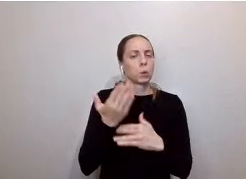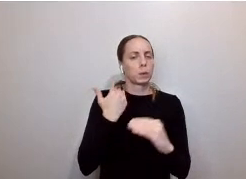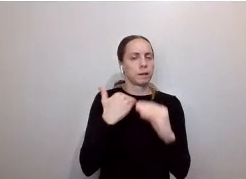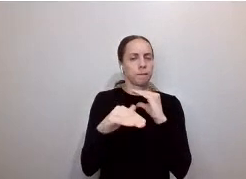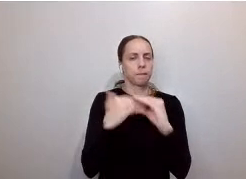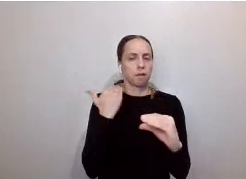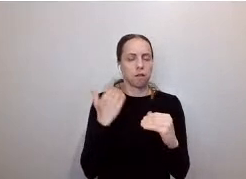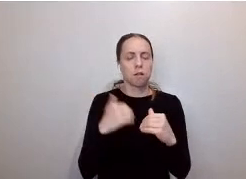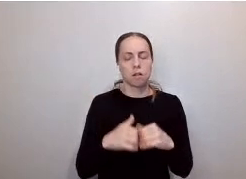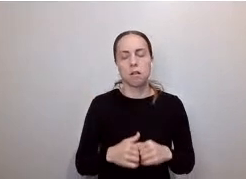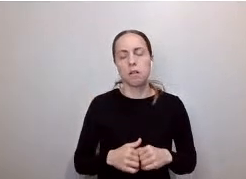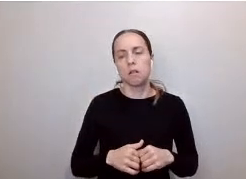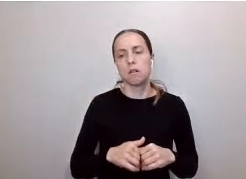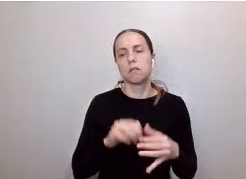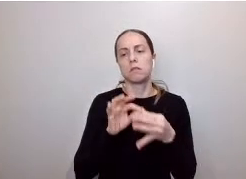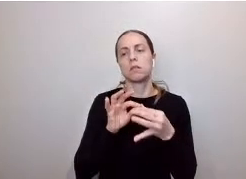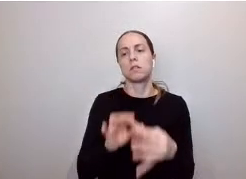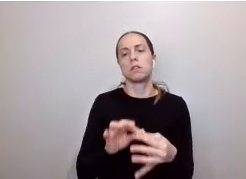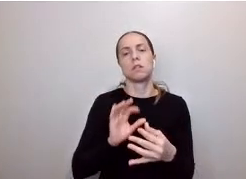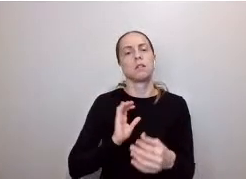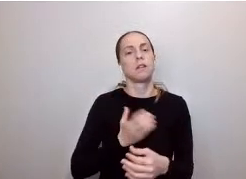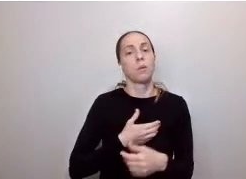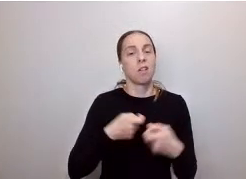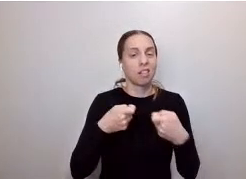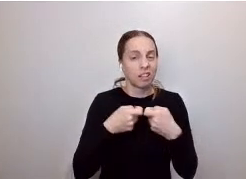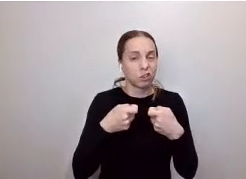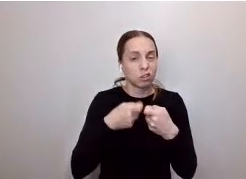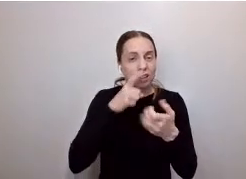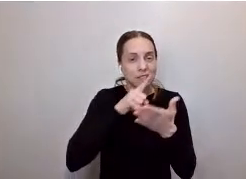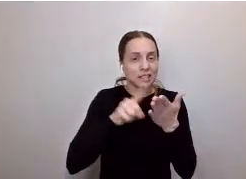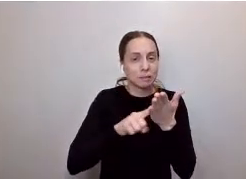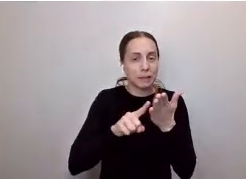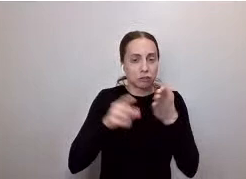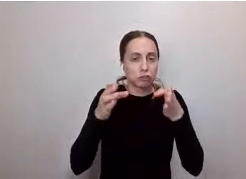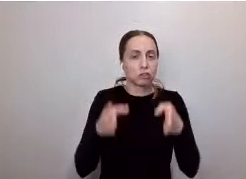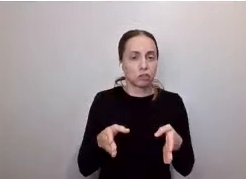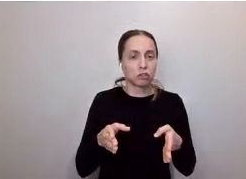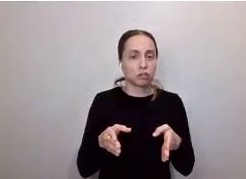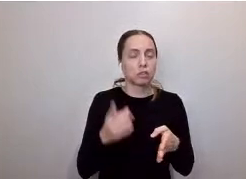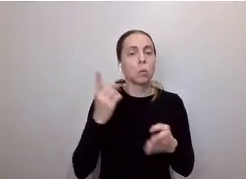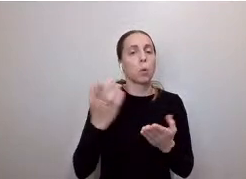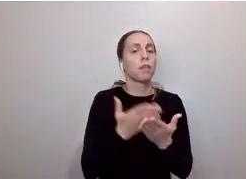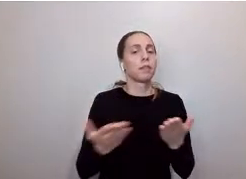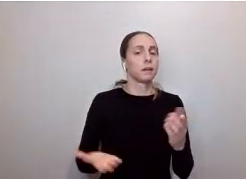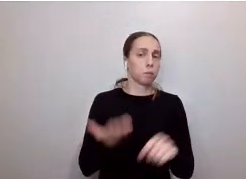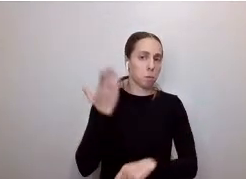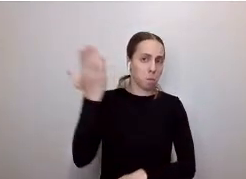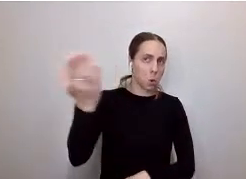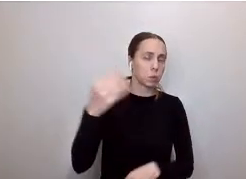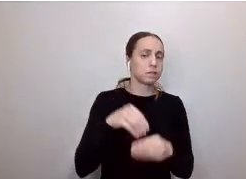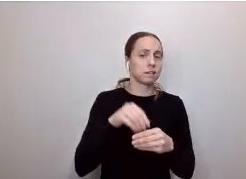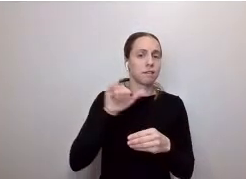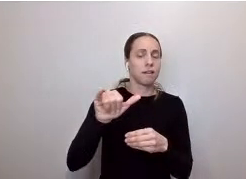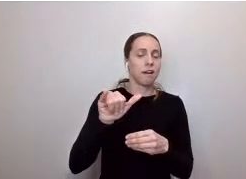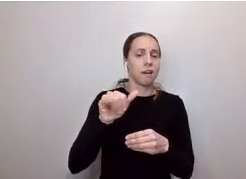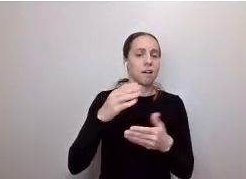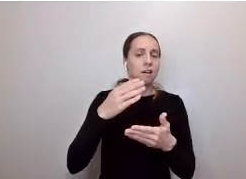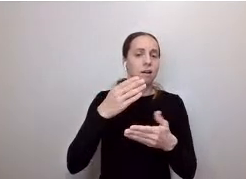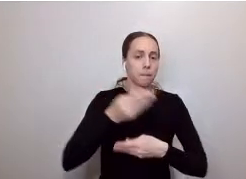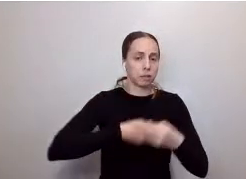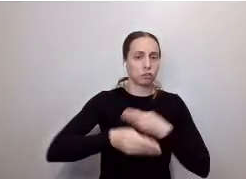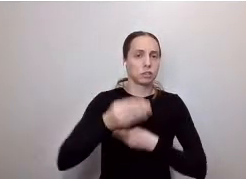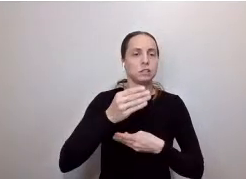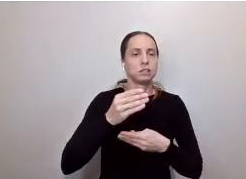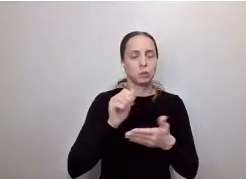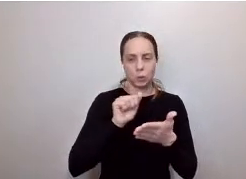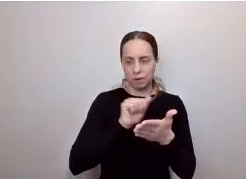our electrical inspectors, and one of the things proposed in the mayor's budget is to eliminate the elevator